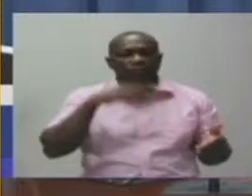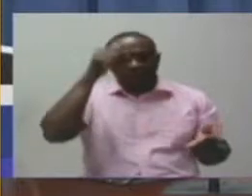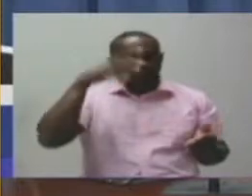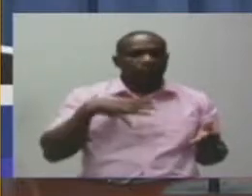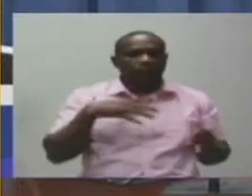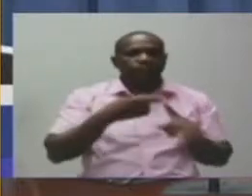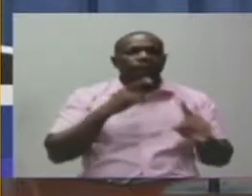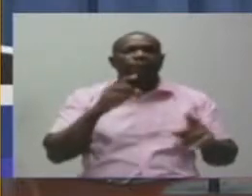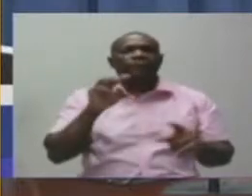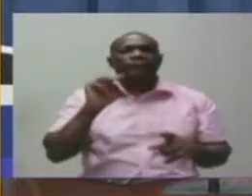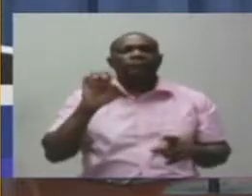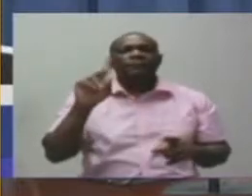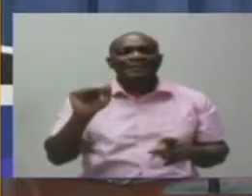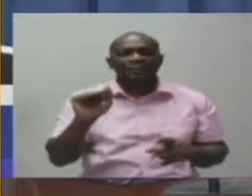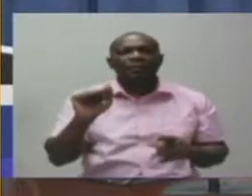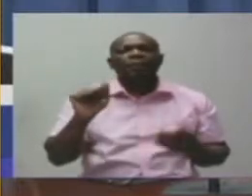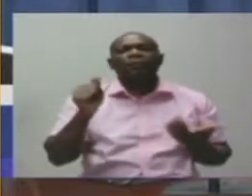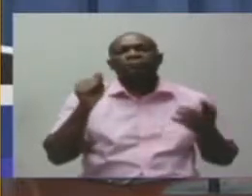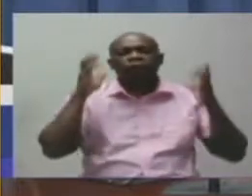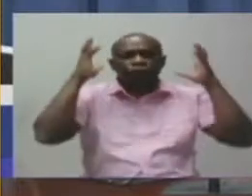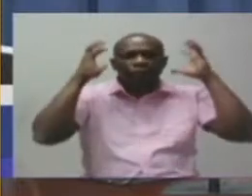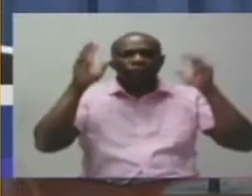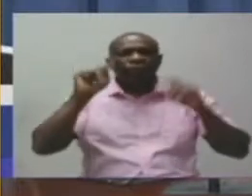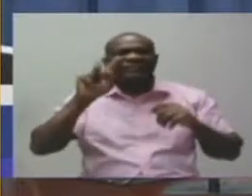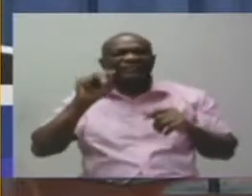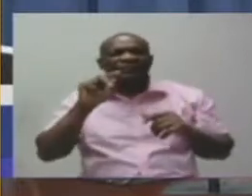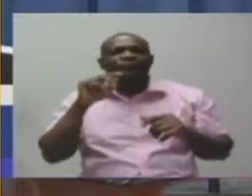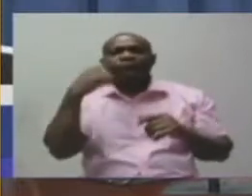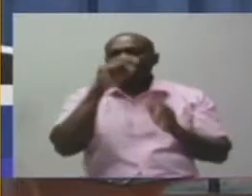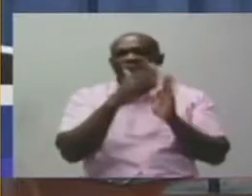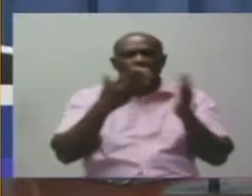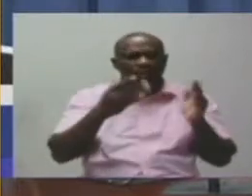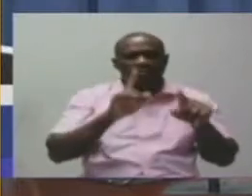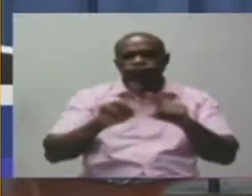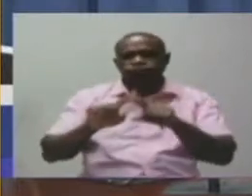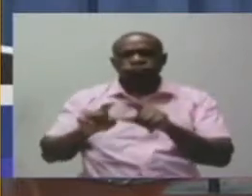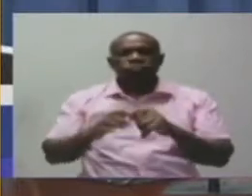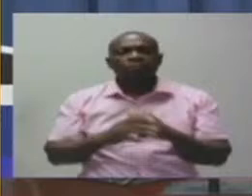media and the viewing public wherever you are.